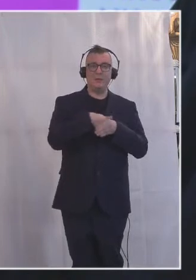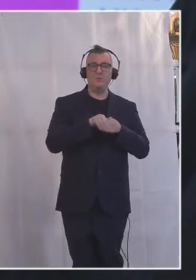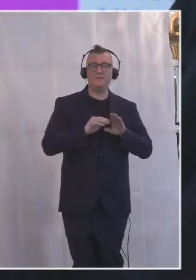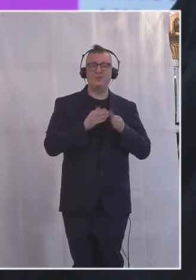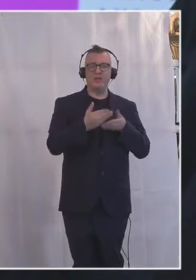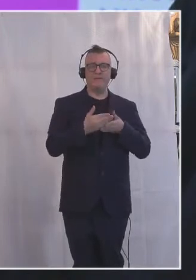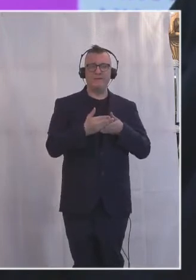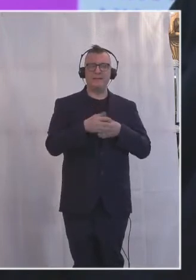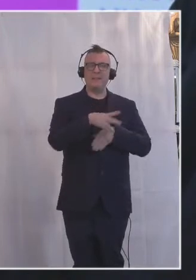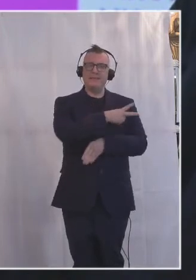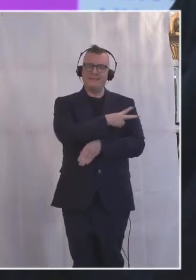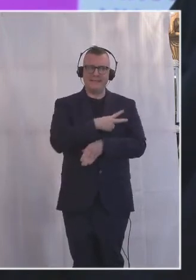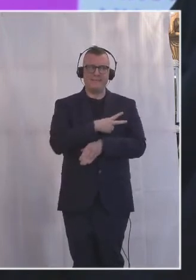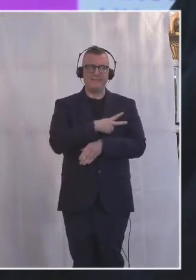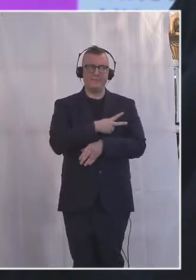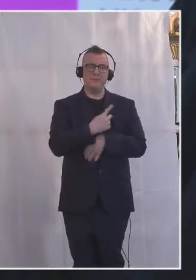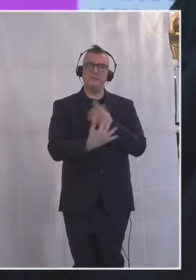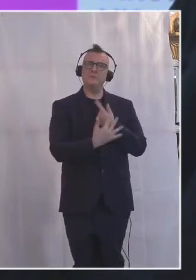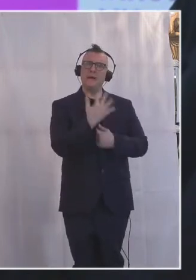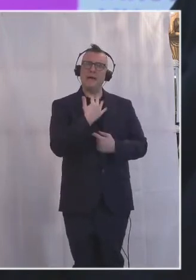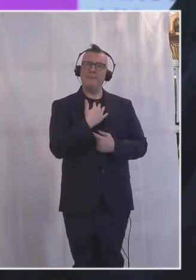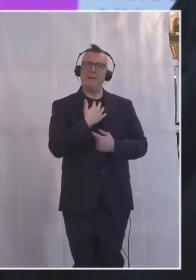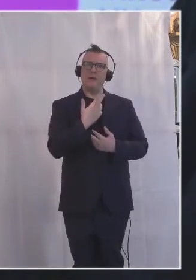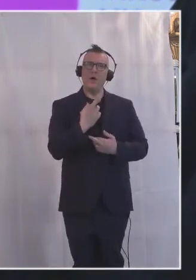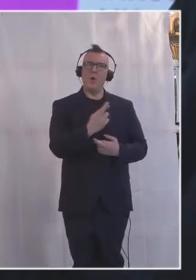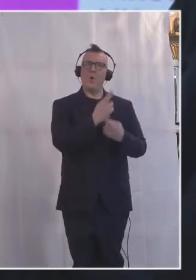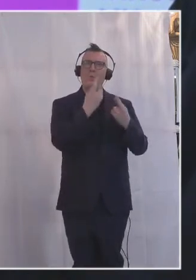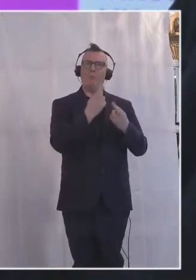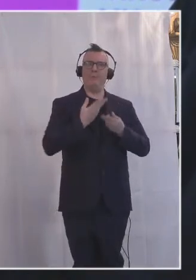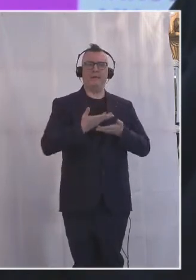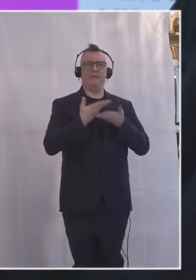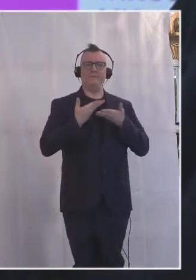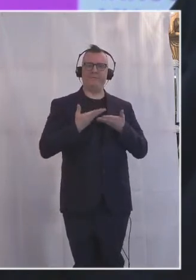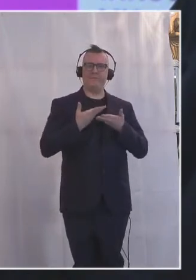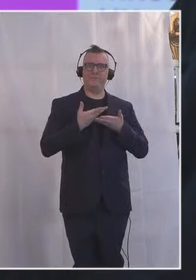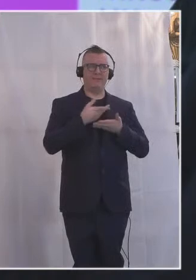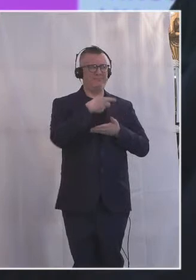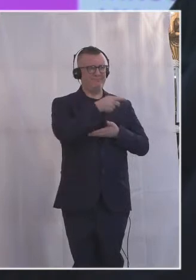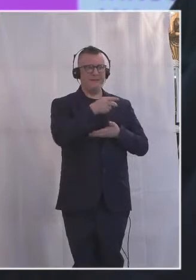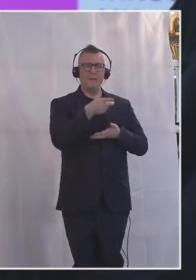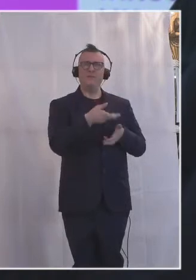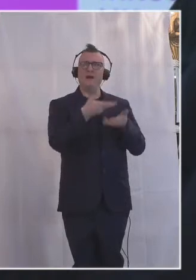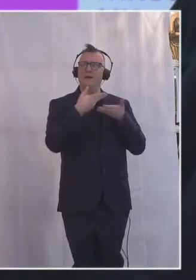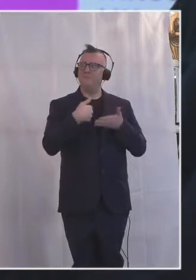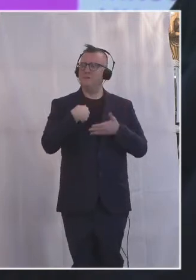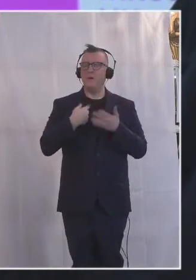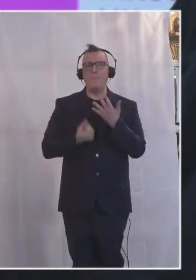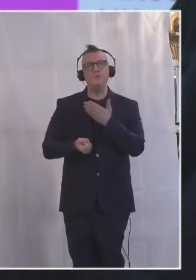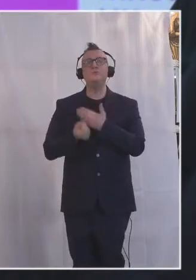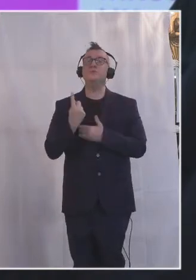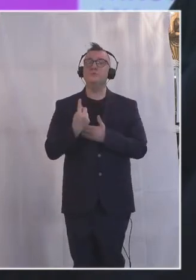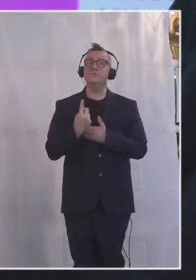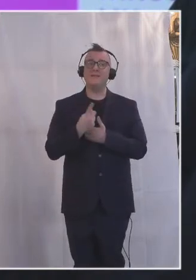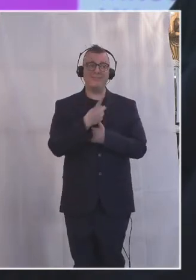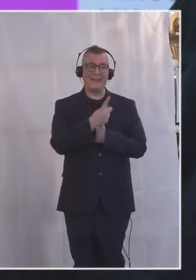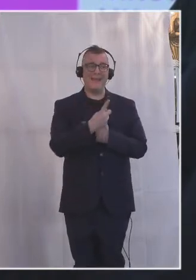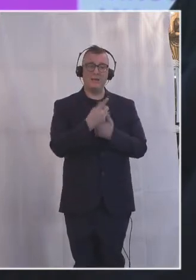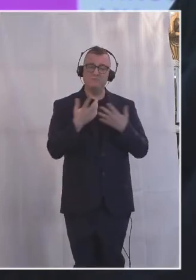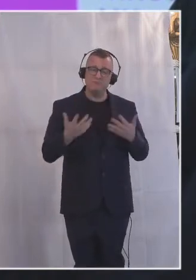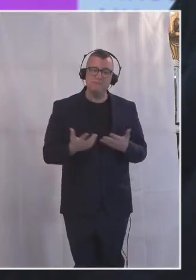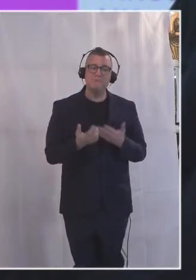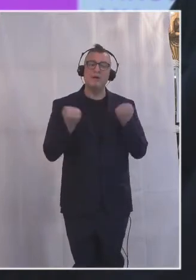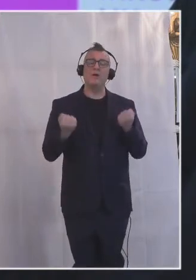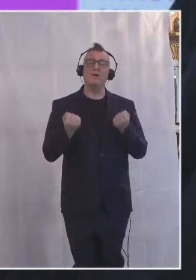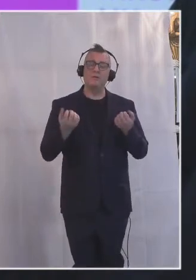hope. They were the ones that gave me opportunity. They were the ones that actually enabled